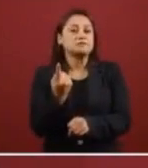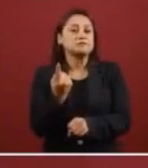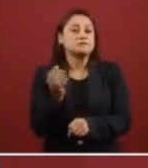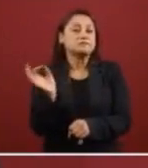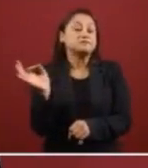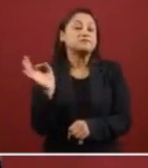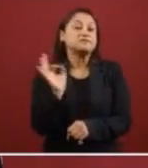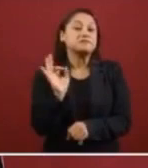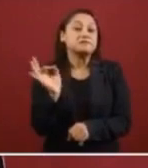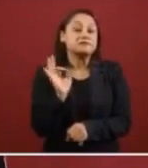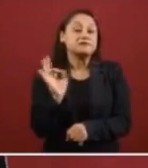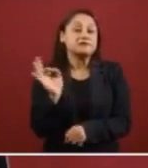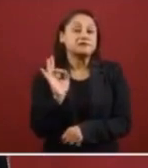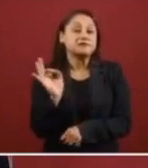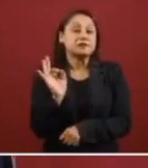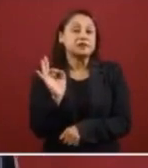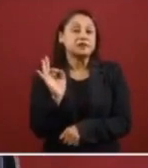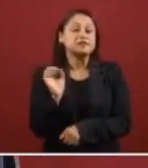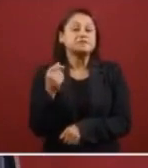review and